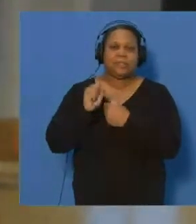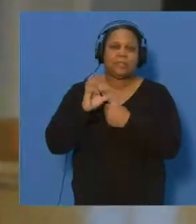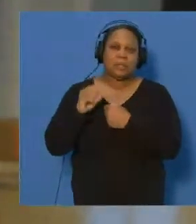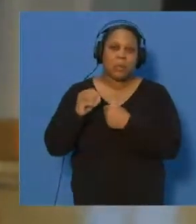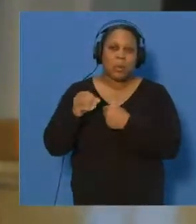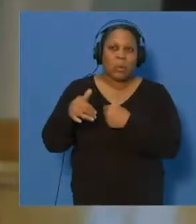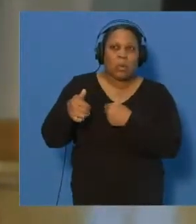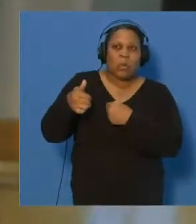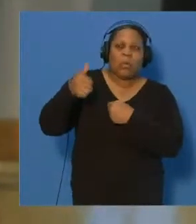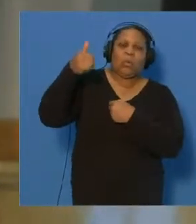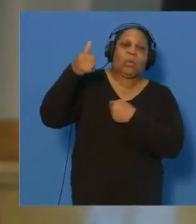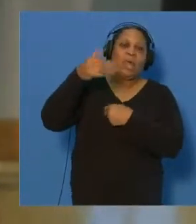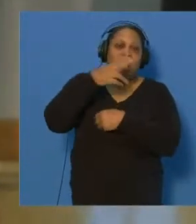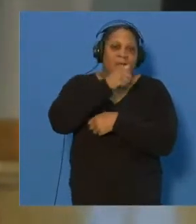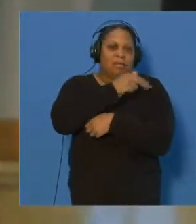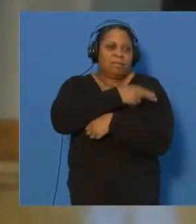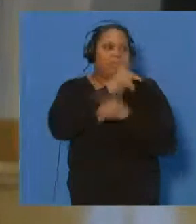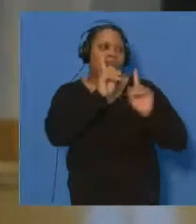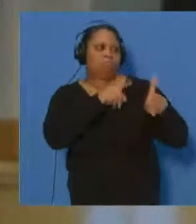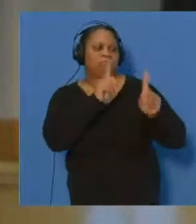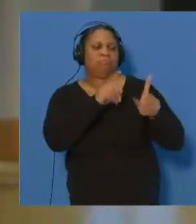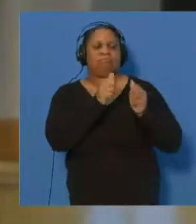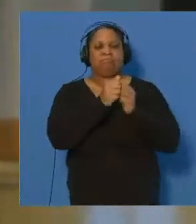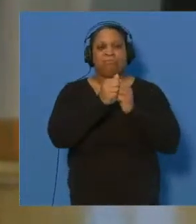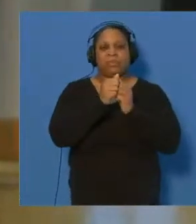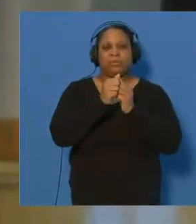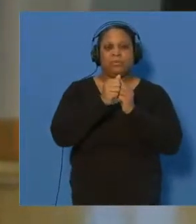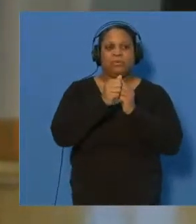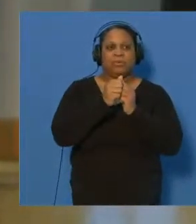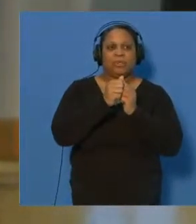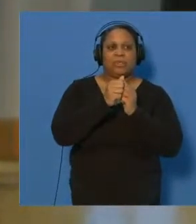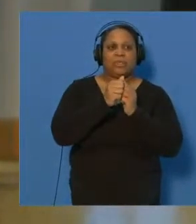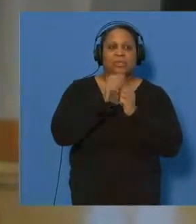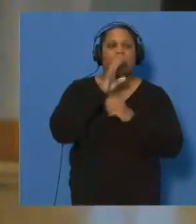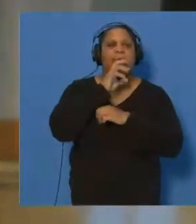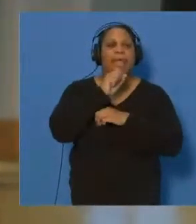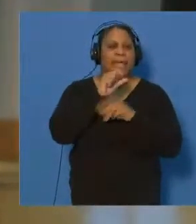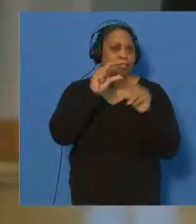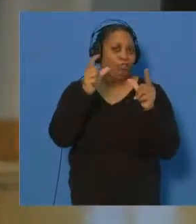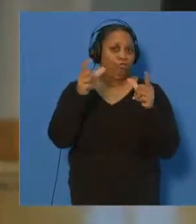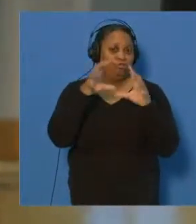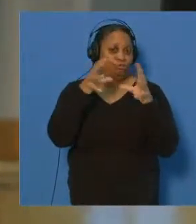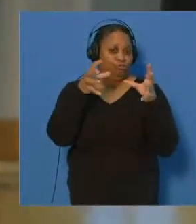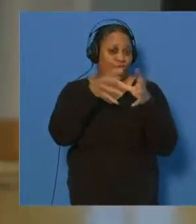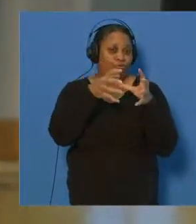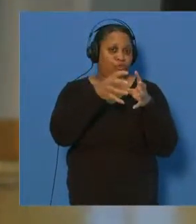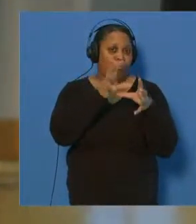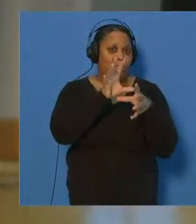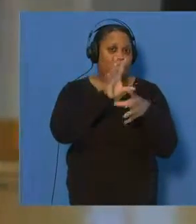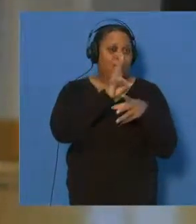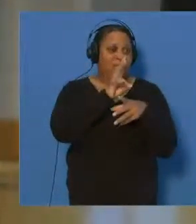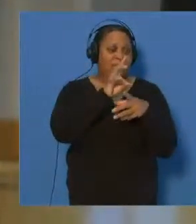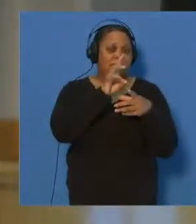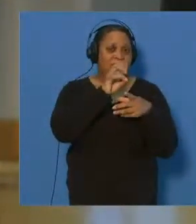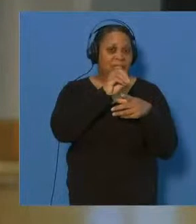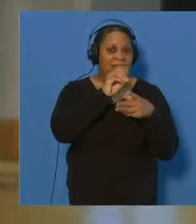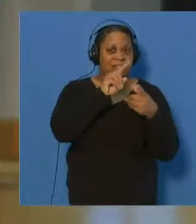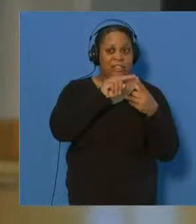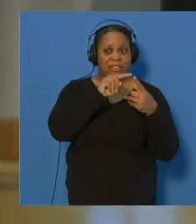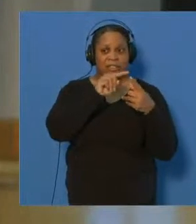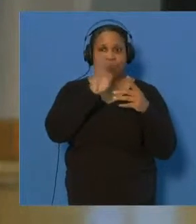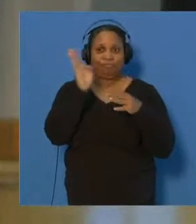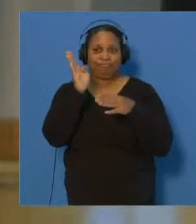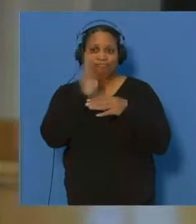the height of the hospitalizations with respect to the age group of 70 to 79-year-olds, we would